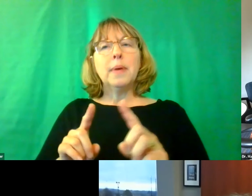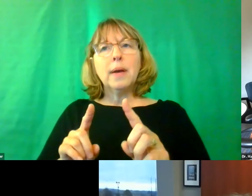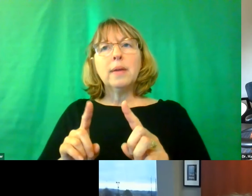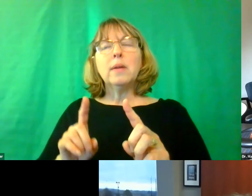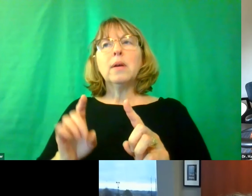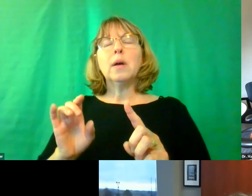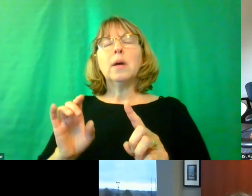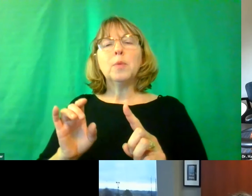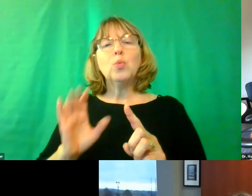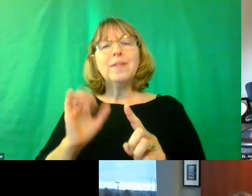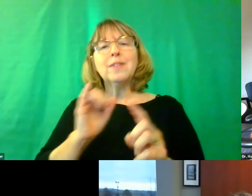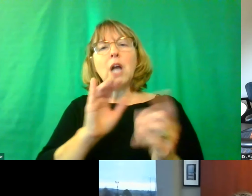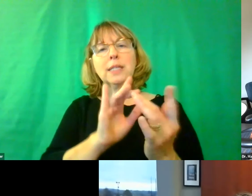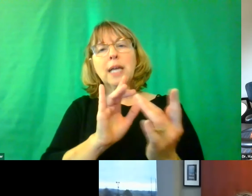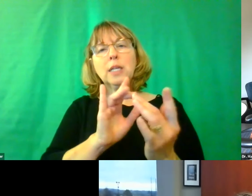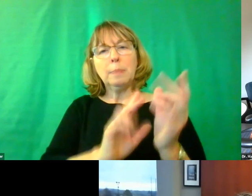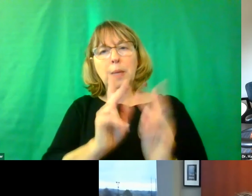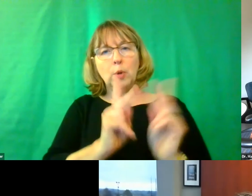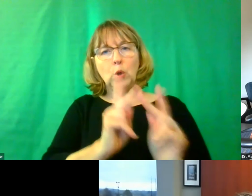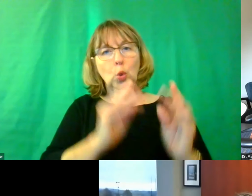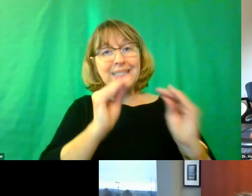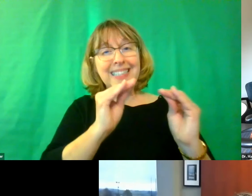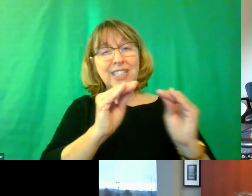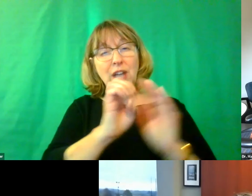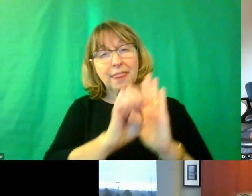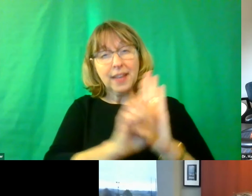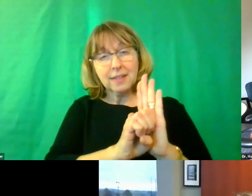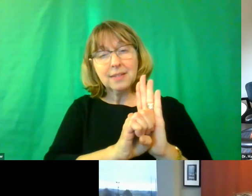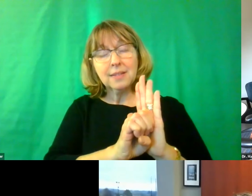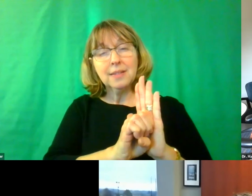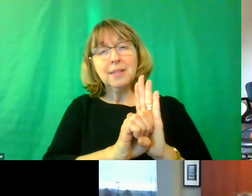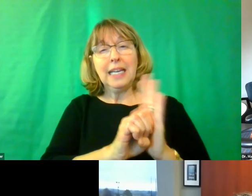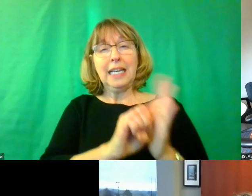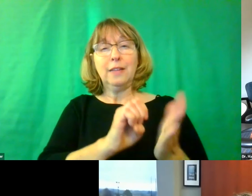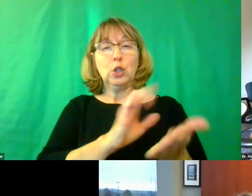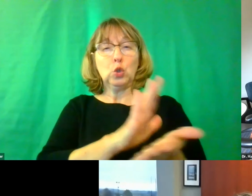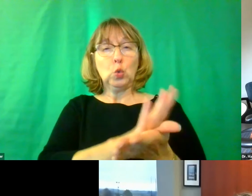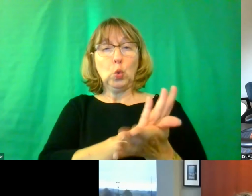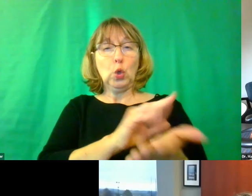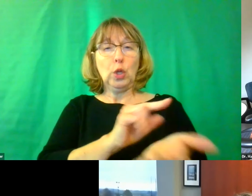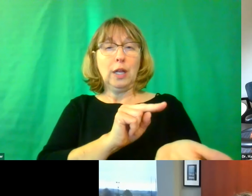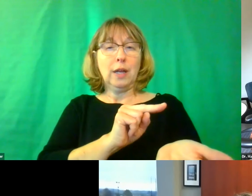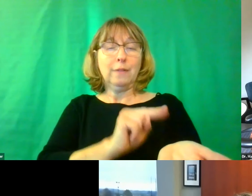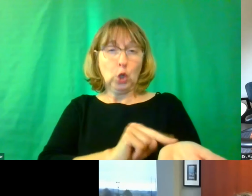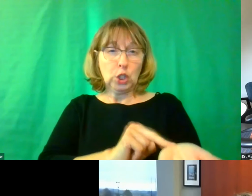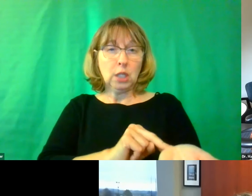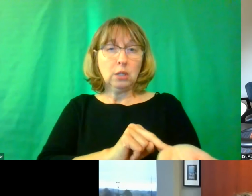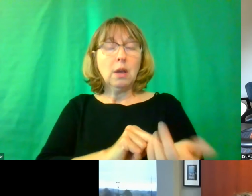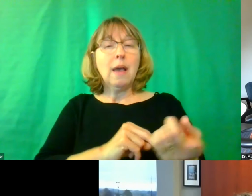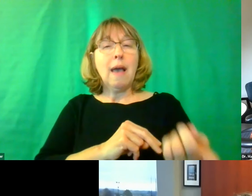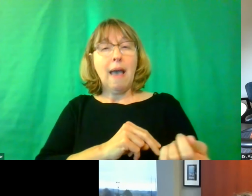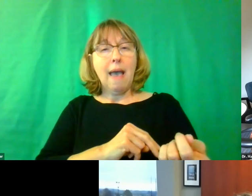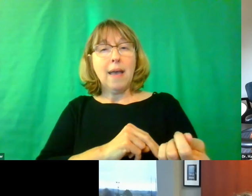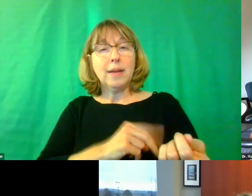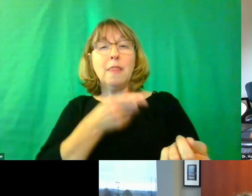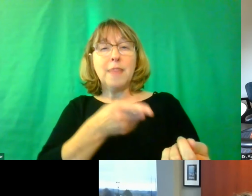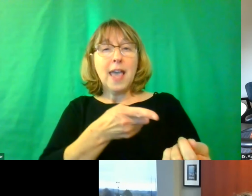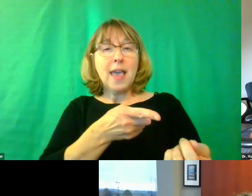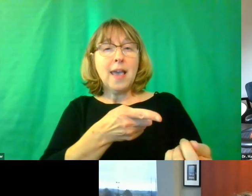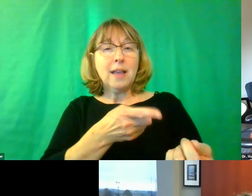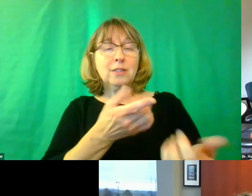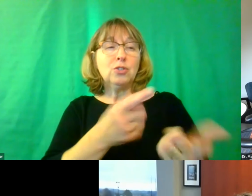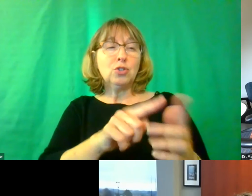School of Nursing. And those faculty integrated the same teaching that I'm talking about for medical students in the School of Nursing. But